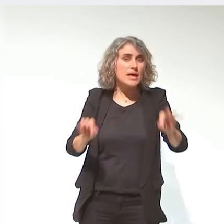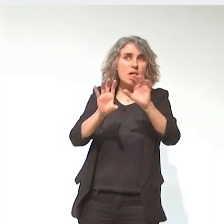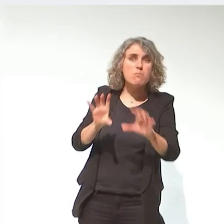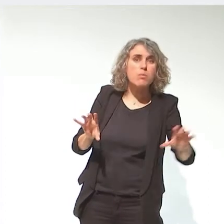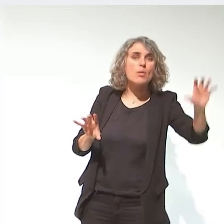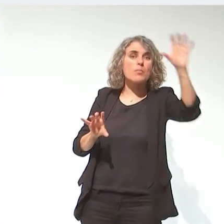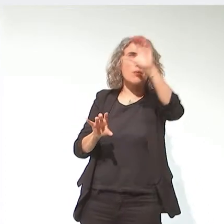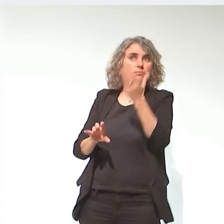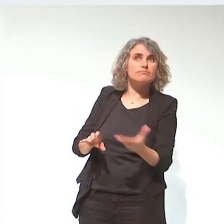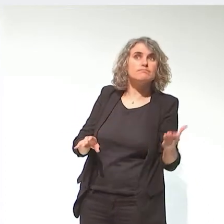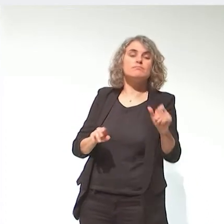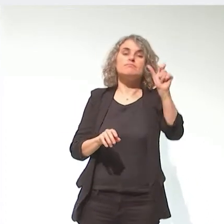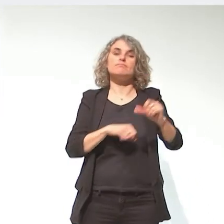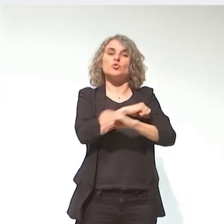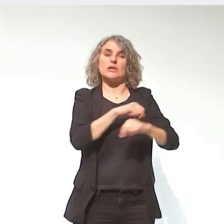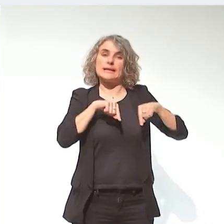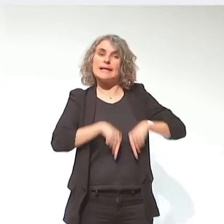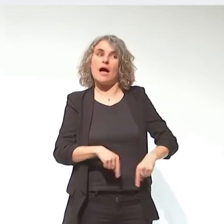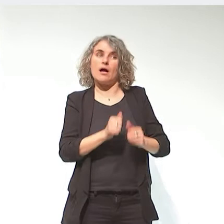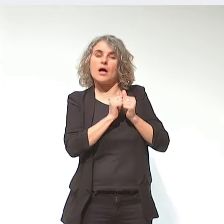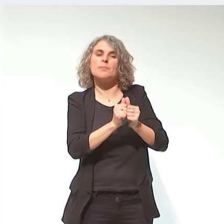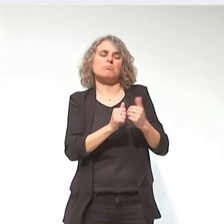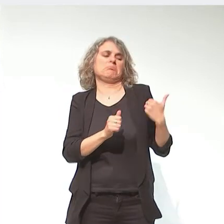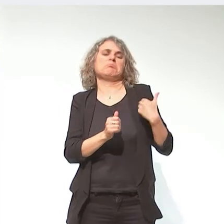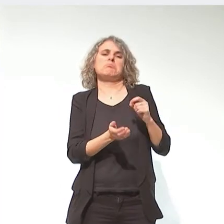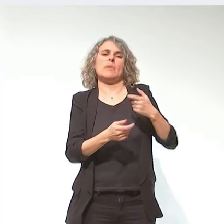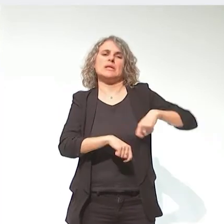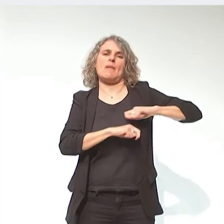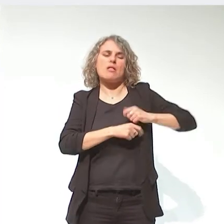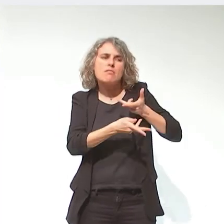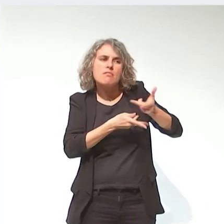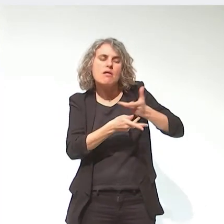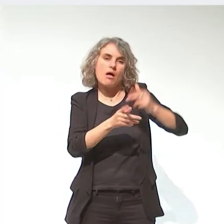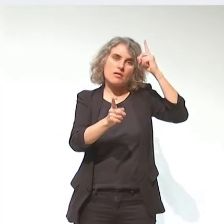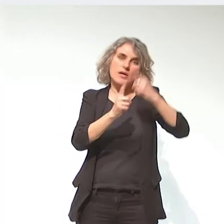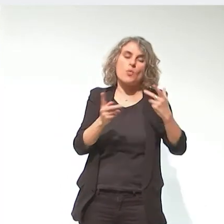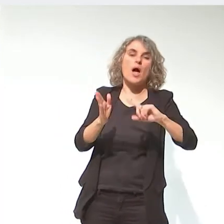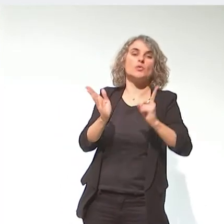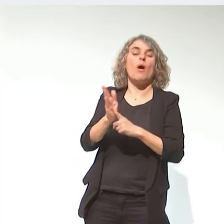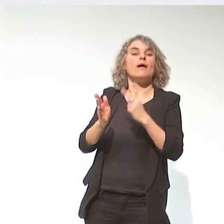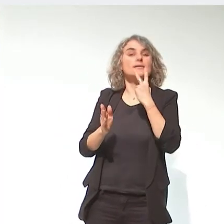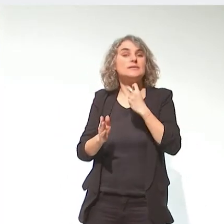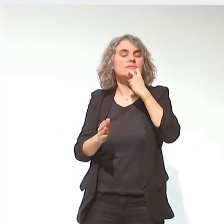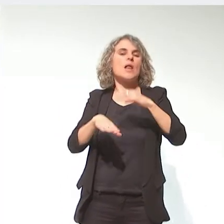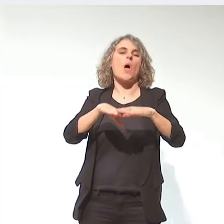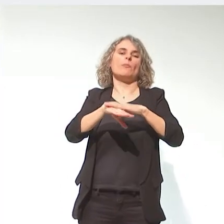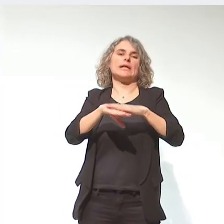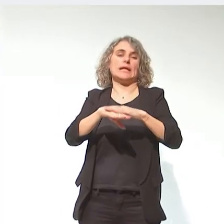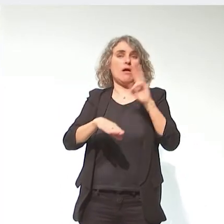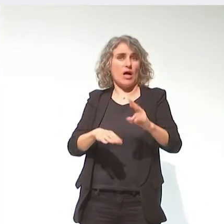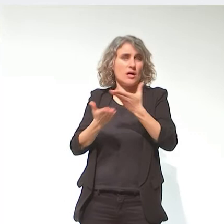And I make an appeal to all member states. With the Secretary of State in Spain, we focused our efforts